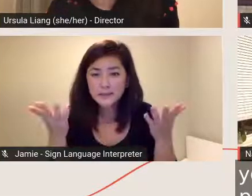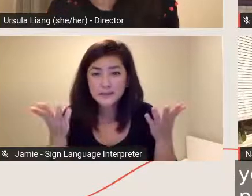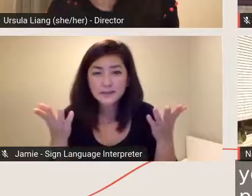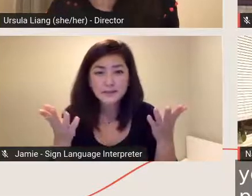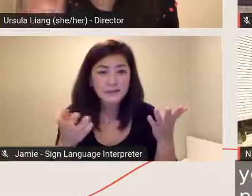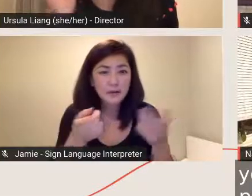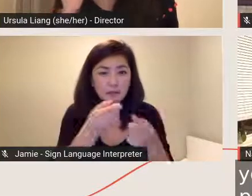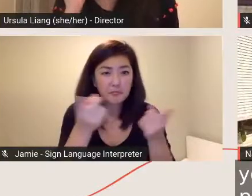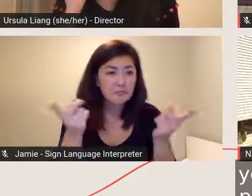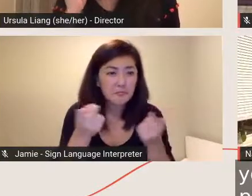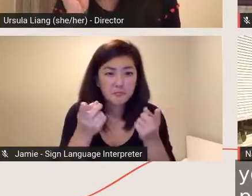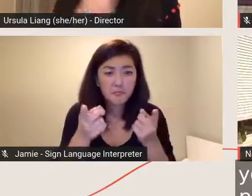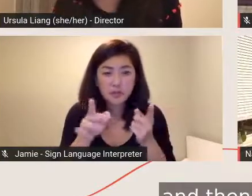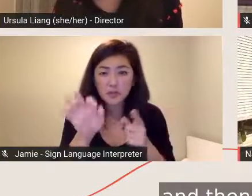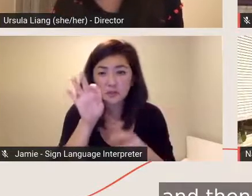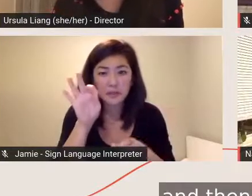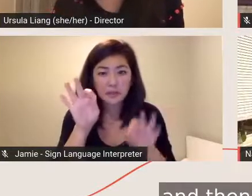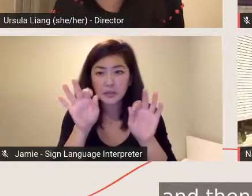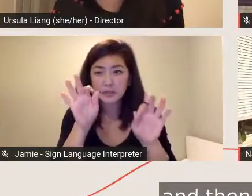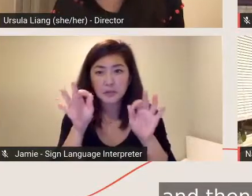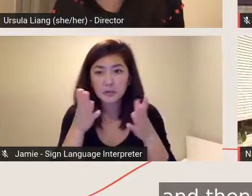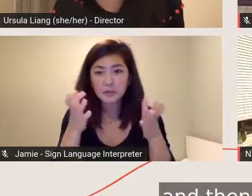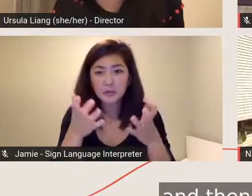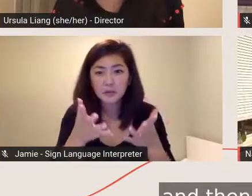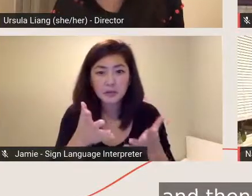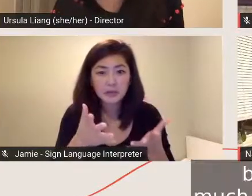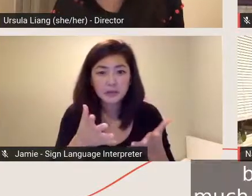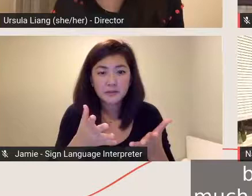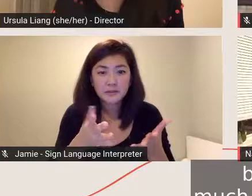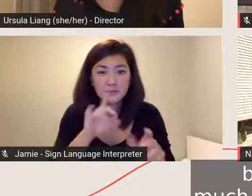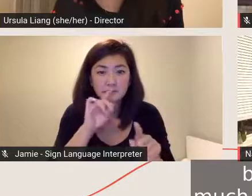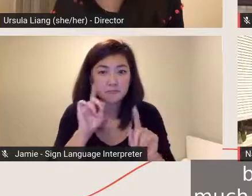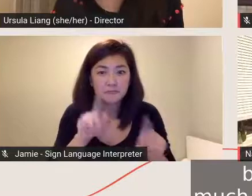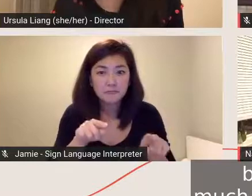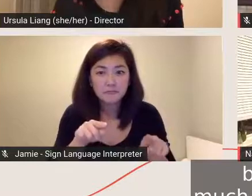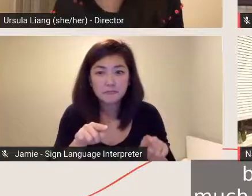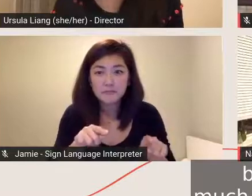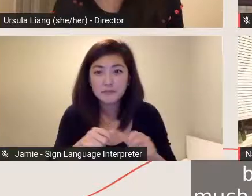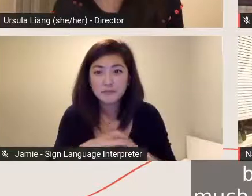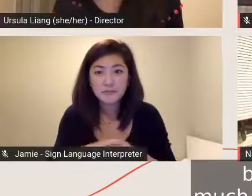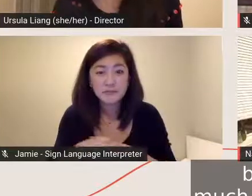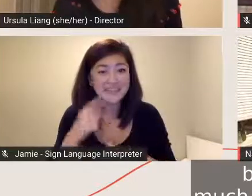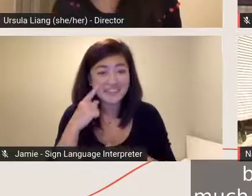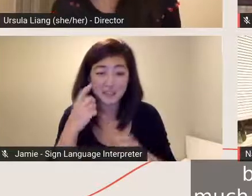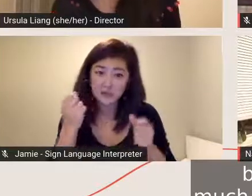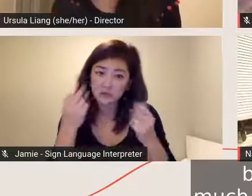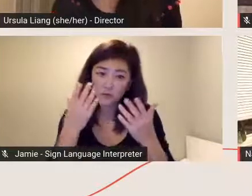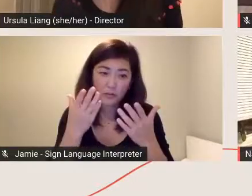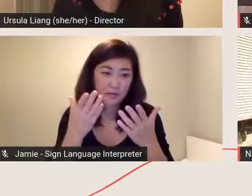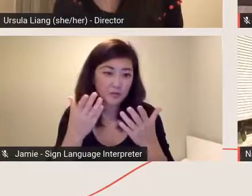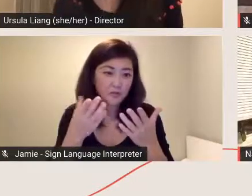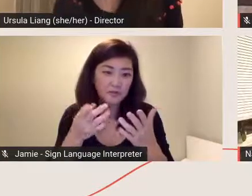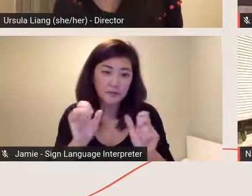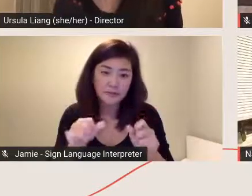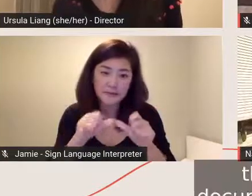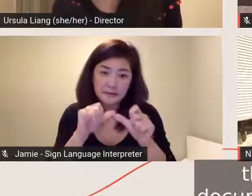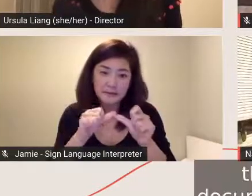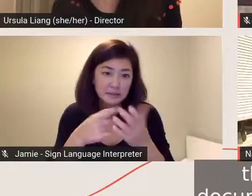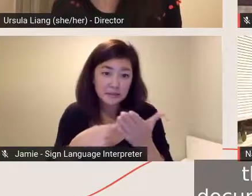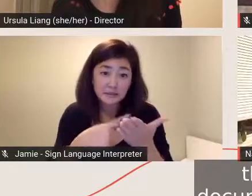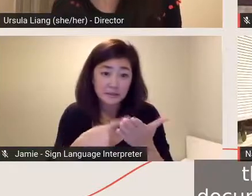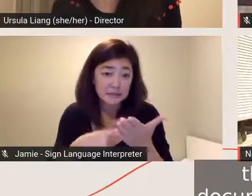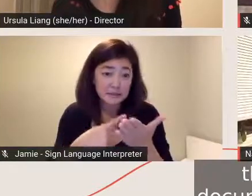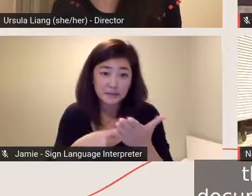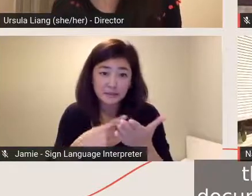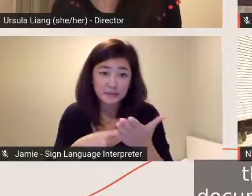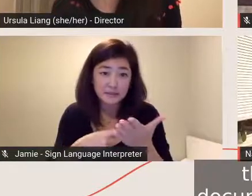speak to what comes in the time, and then we'll wrap it for this session. But I think there's still much, much more to talk about that